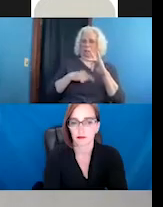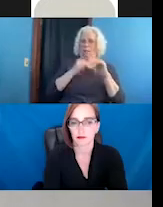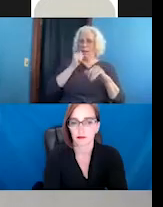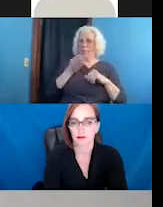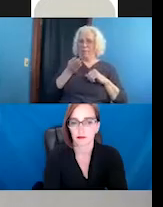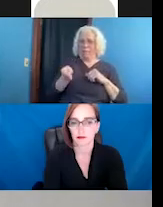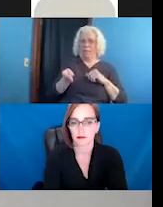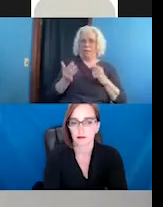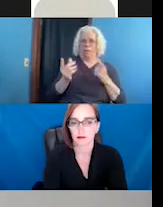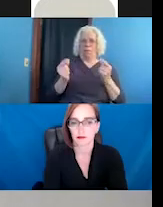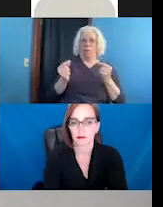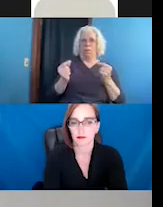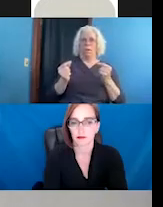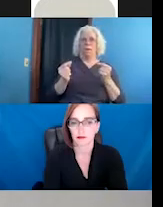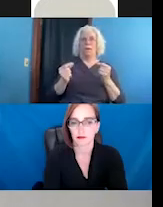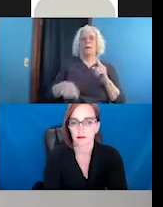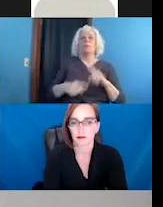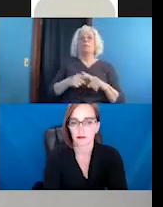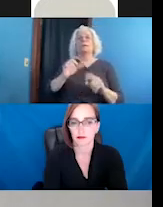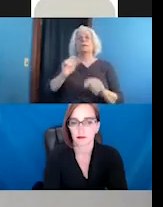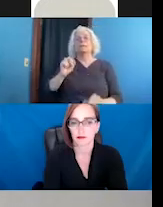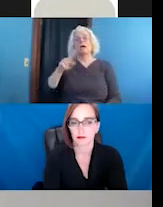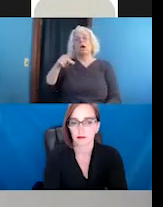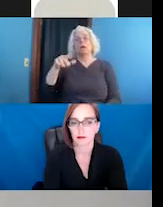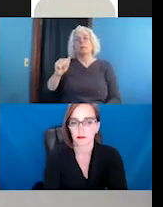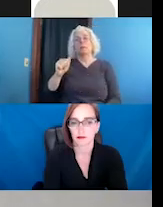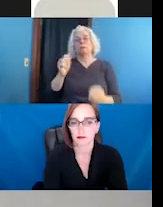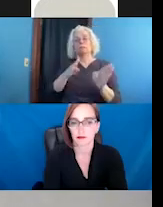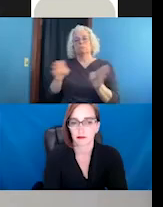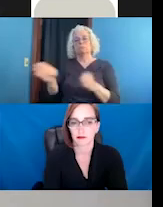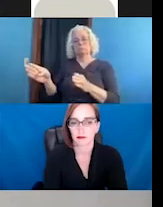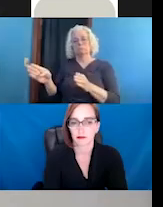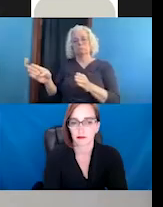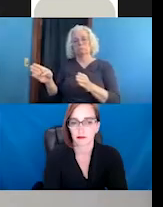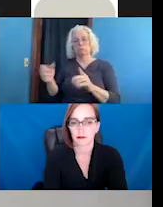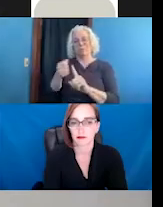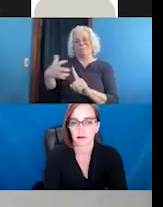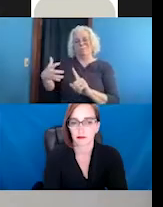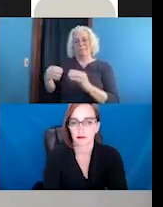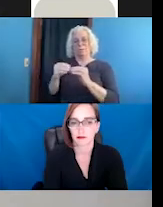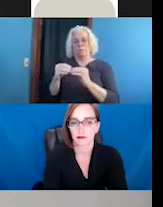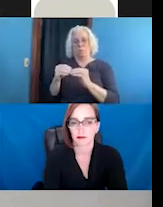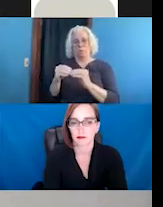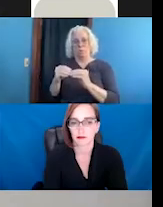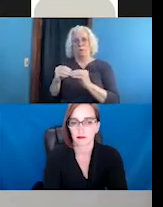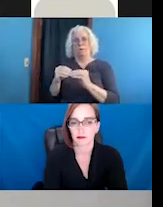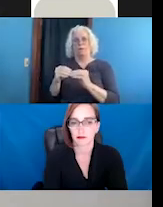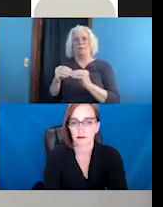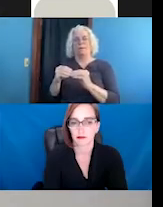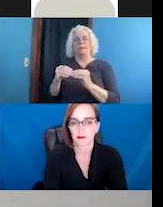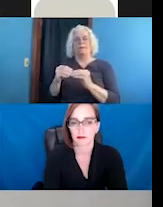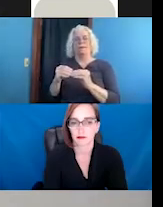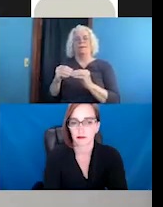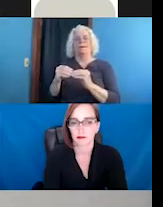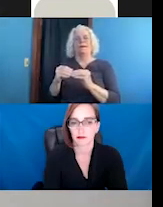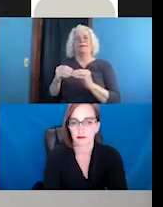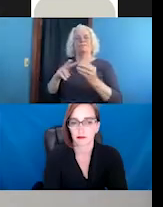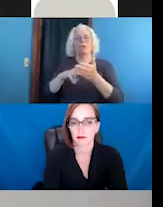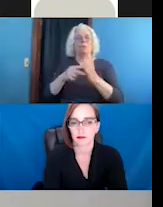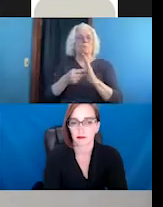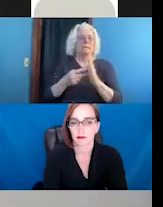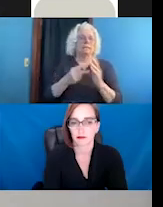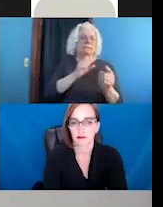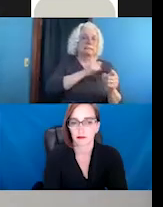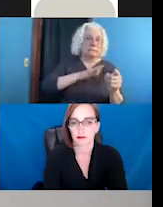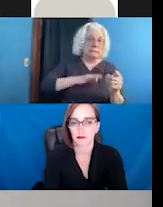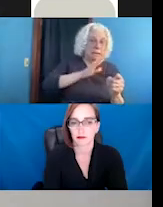ARPA strategies. We're going to flush some of that out and have some ideas. So what we want to do is build a combination of staff